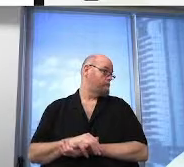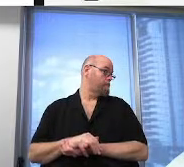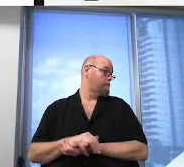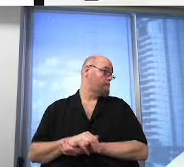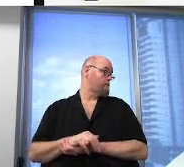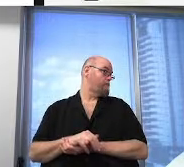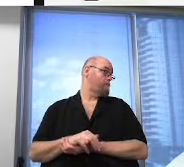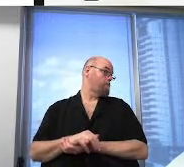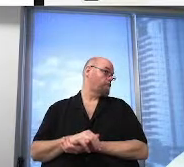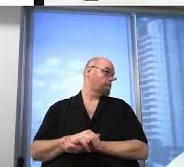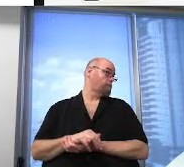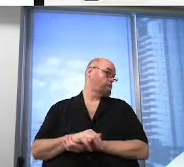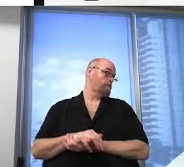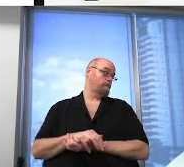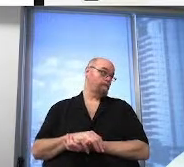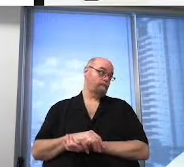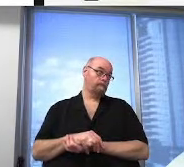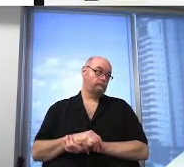budget.